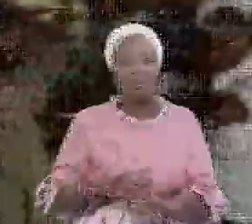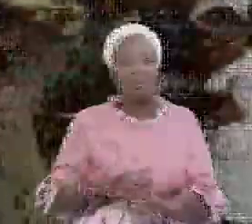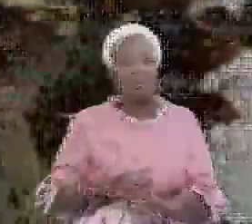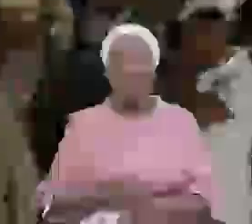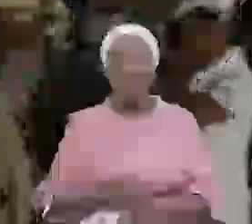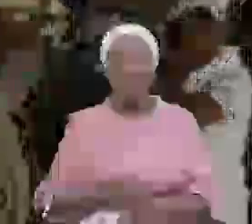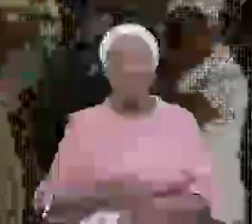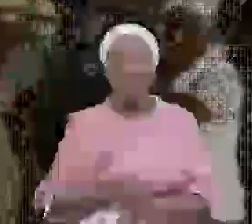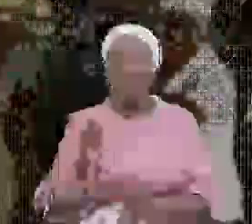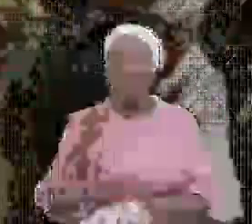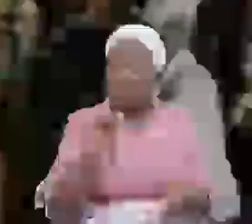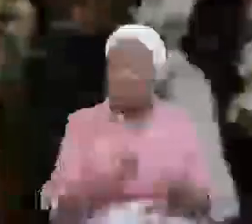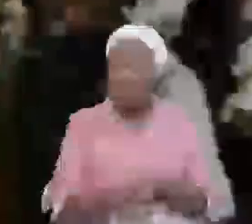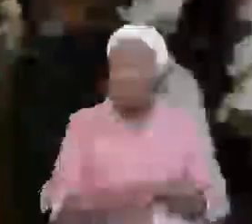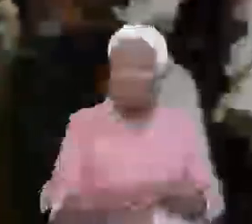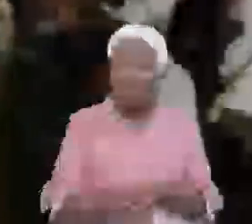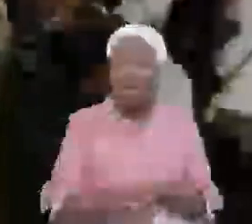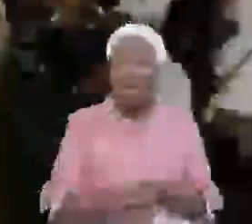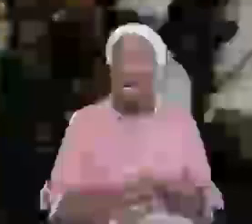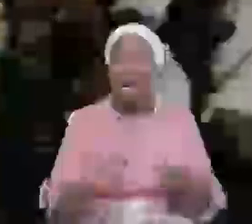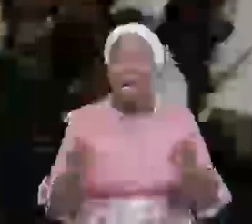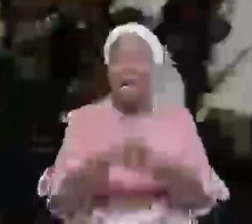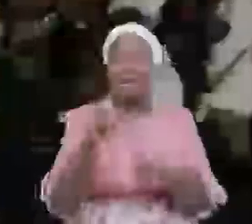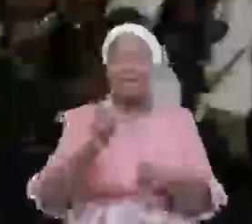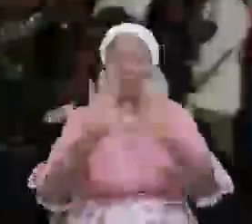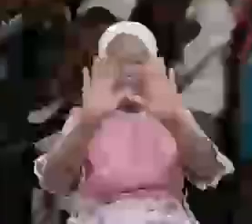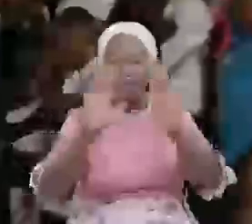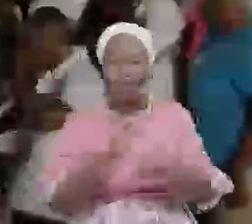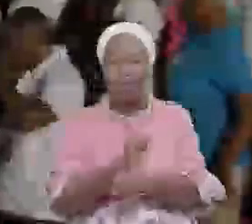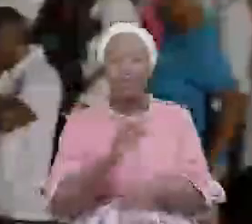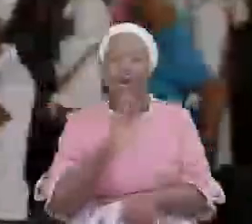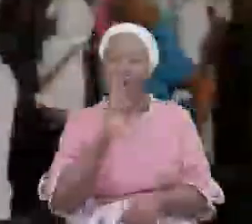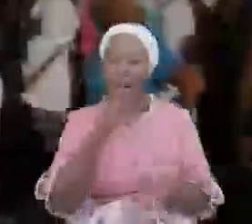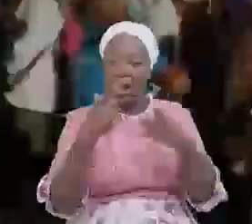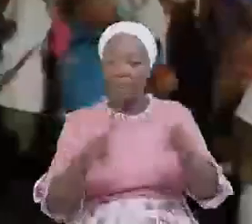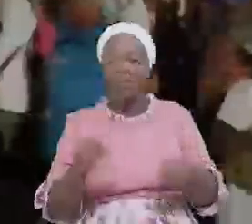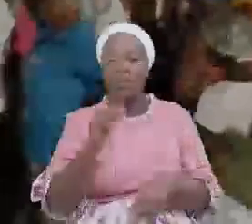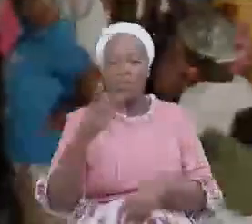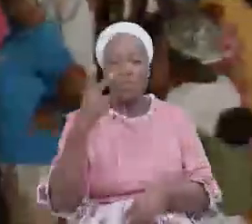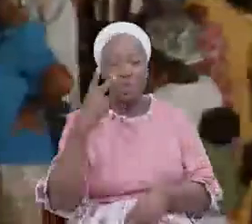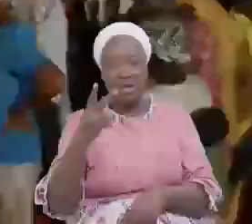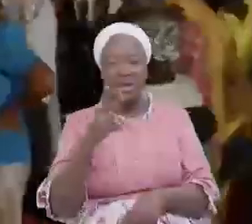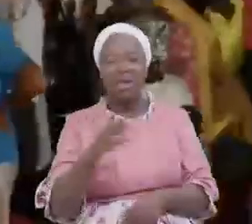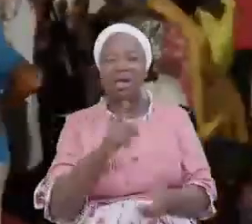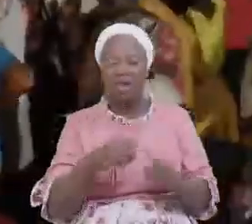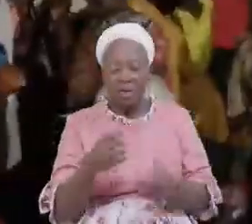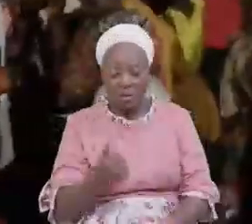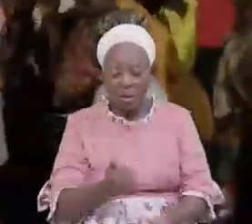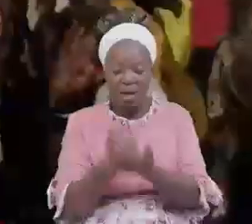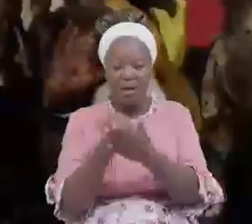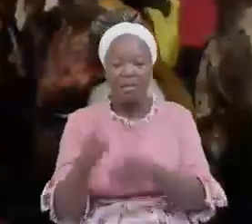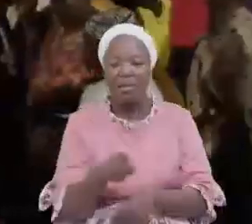so that at the miracles are taking place, you see, you bring them out.